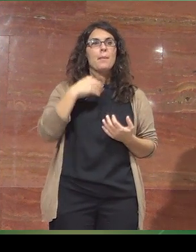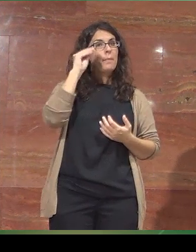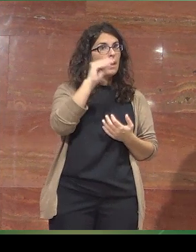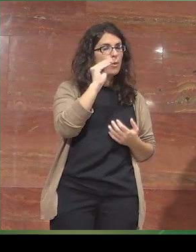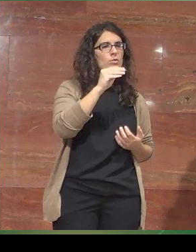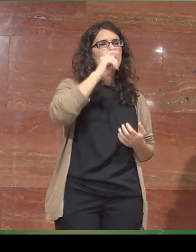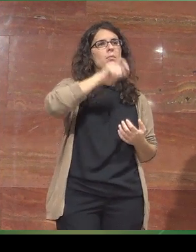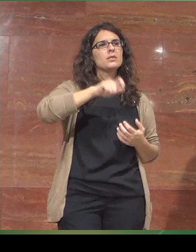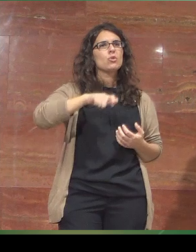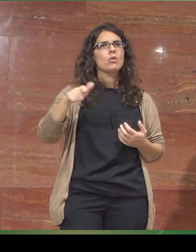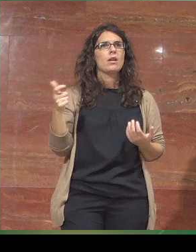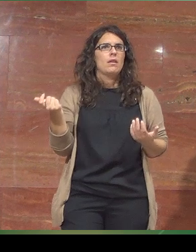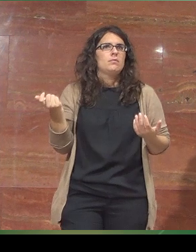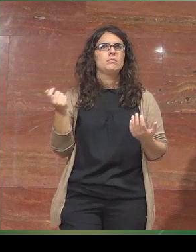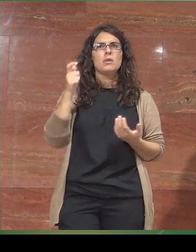system.